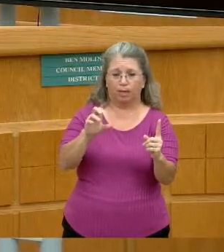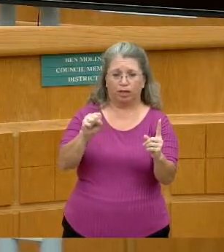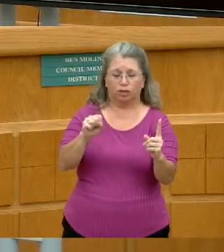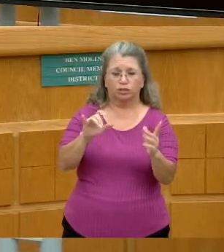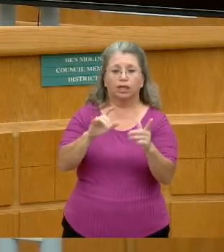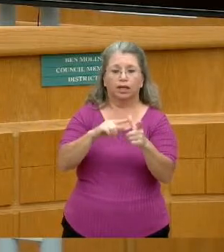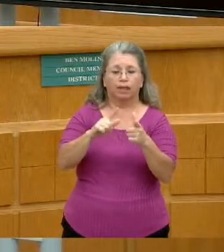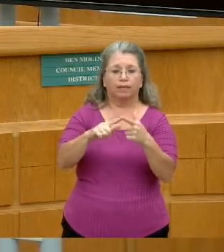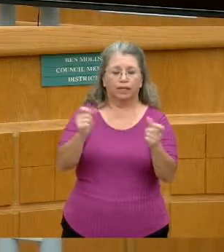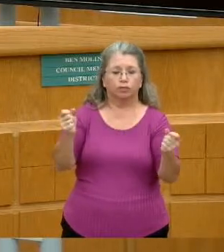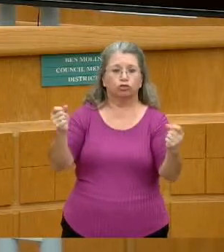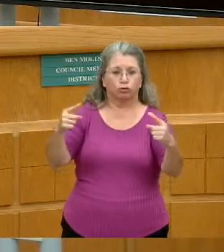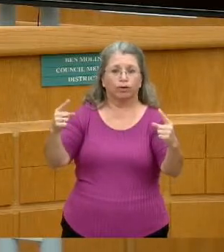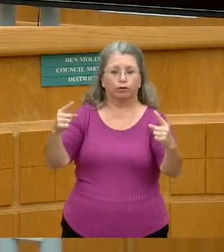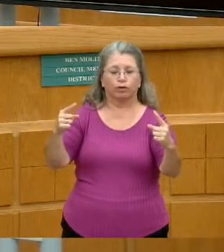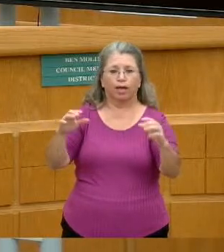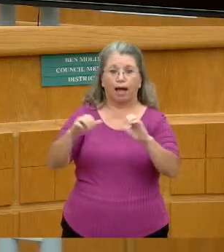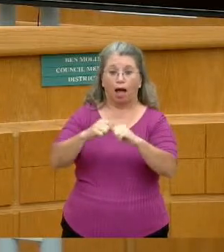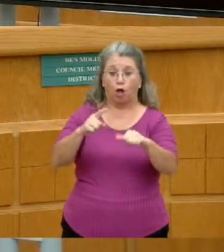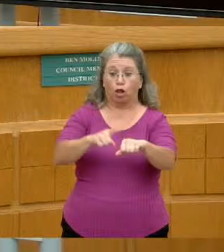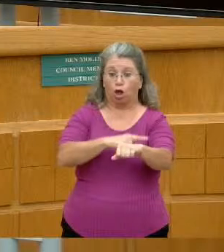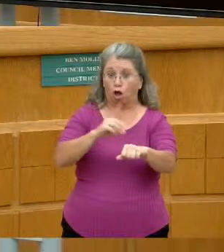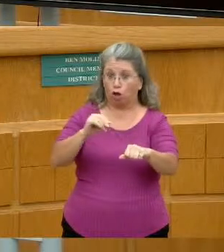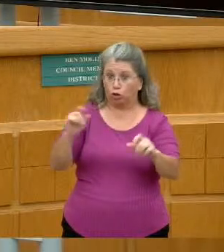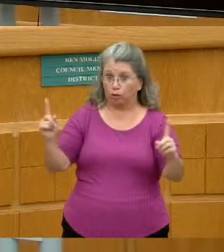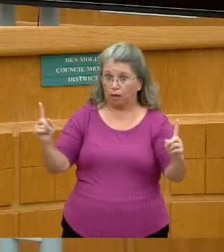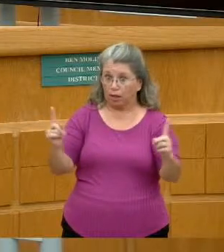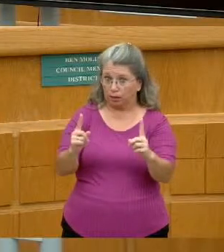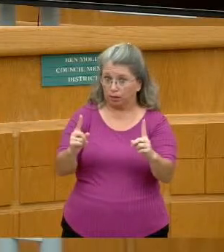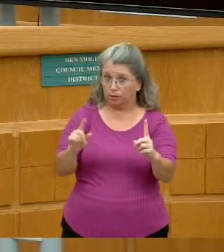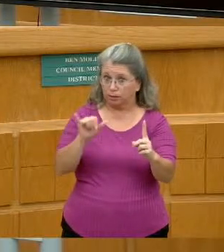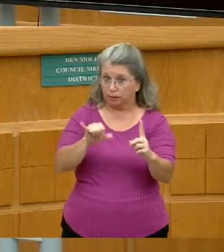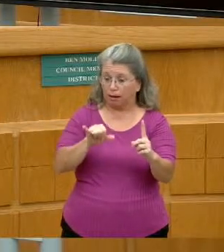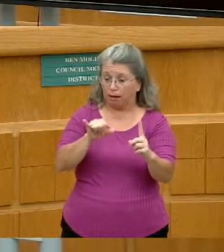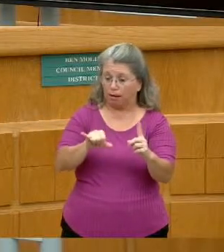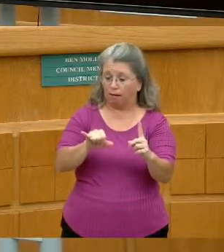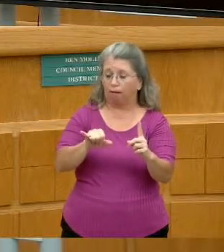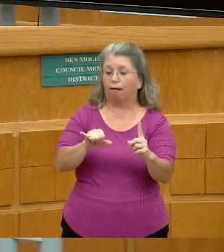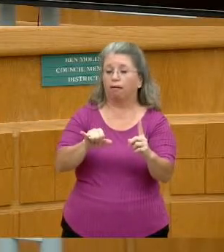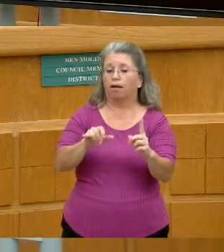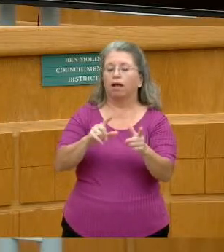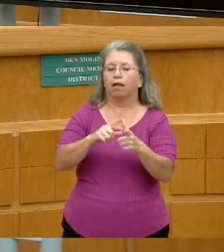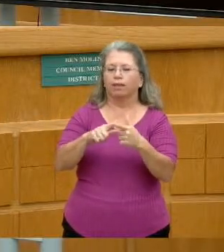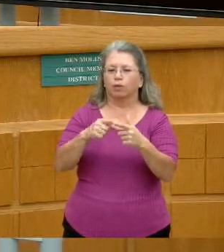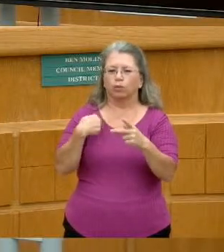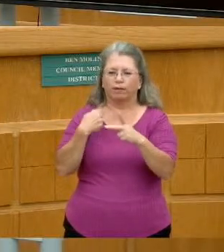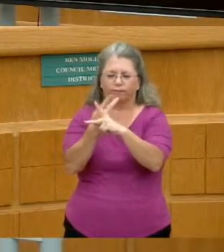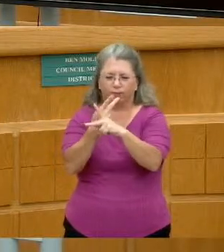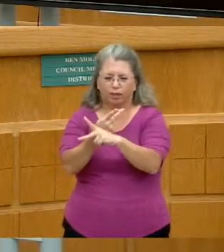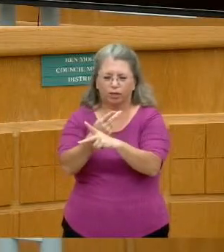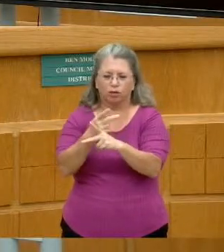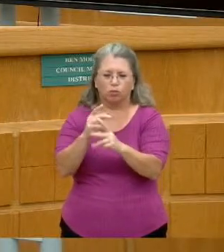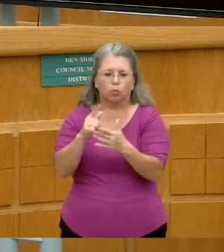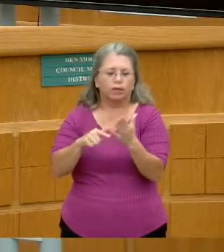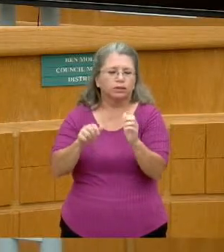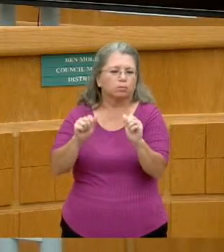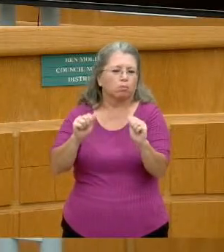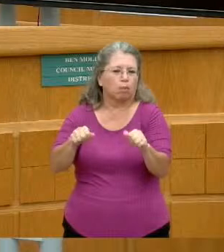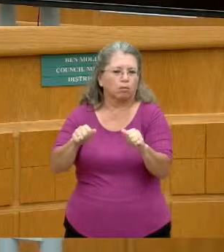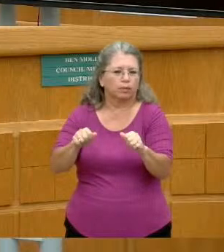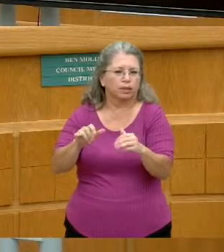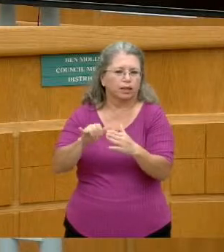long do they stay next to each other? And it's calculated the probability that those people will come in close enough contact to transmit